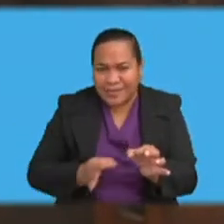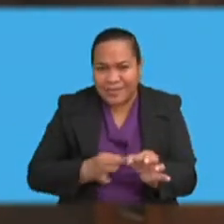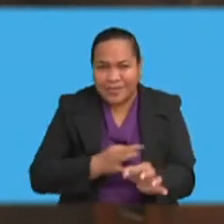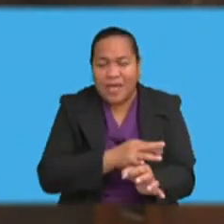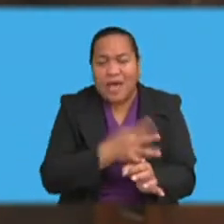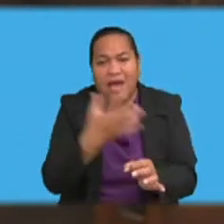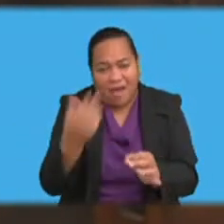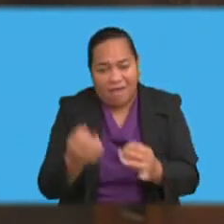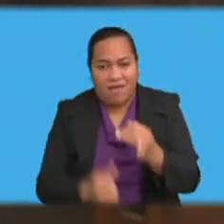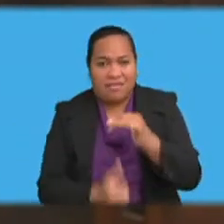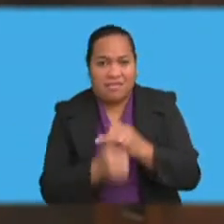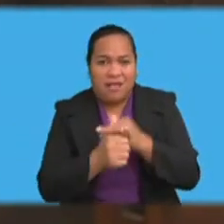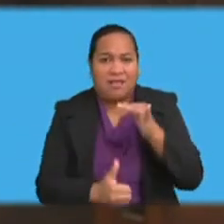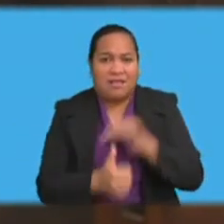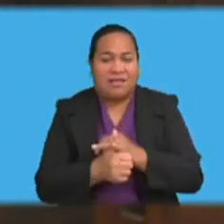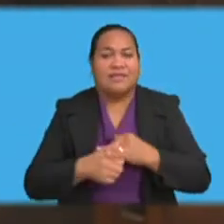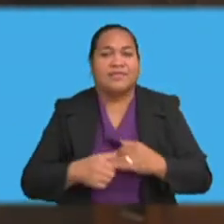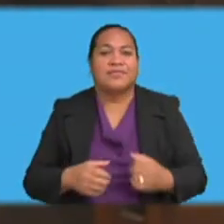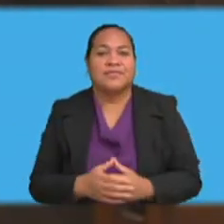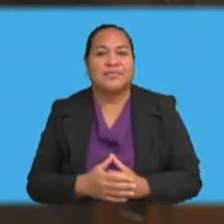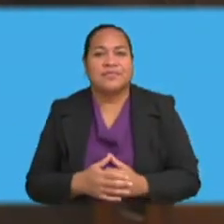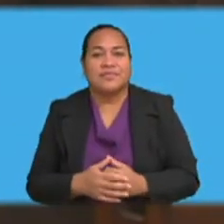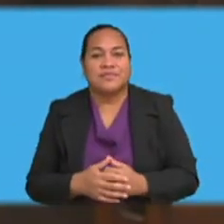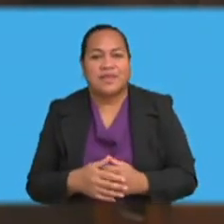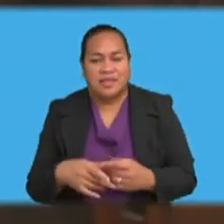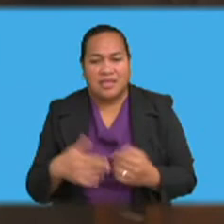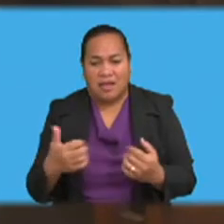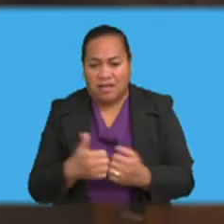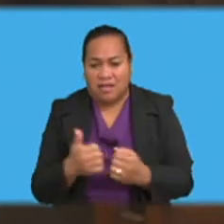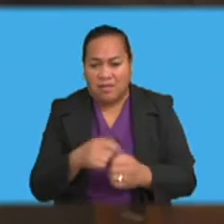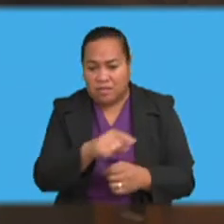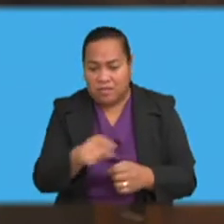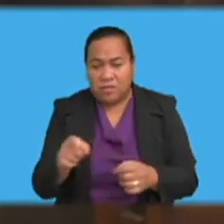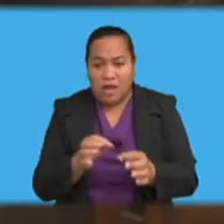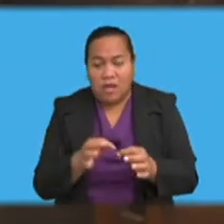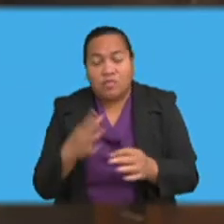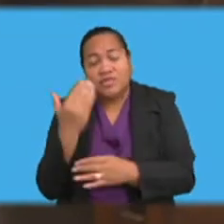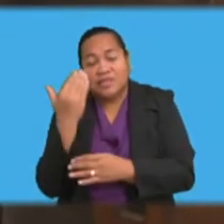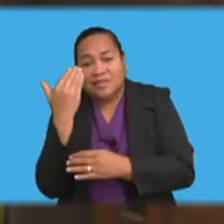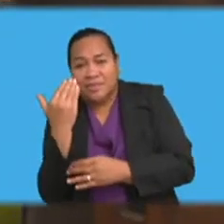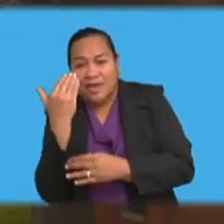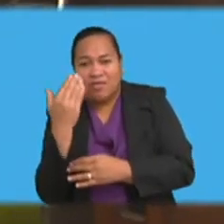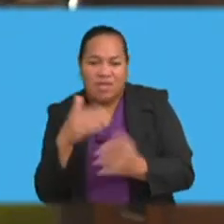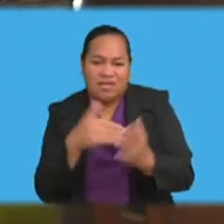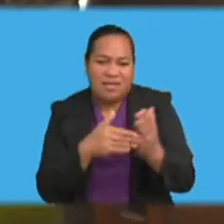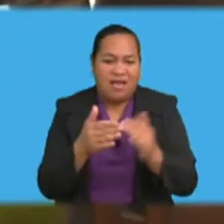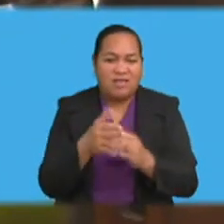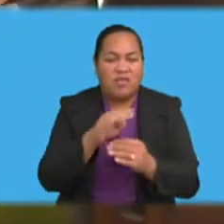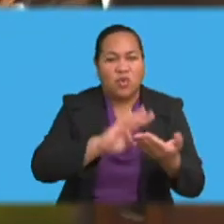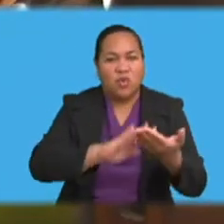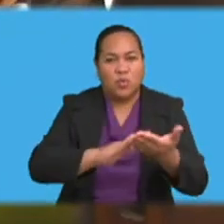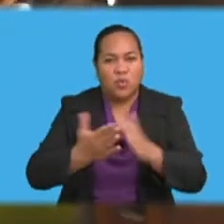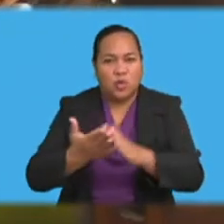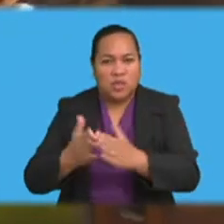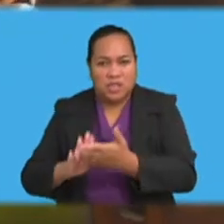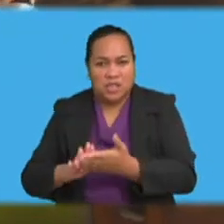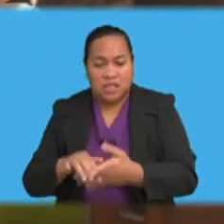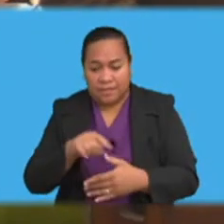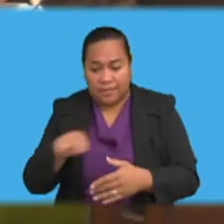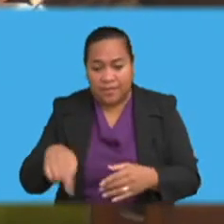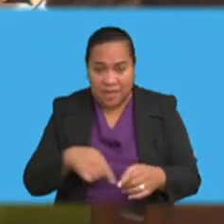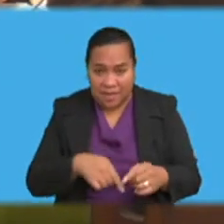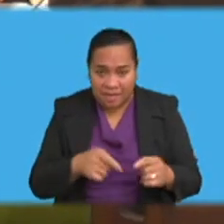free-to-air broadcasting services. The number of communal locations on an island will depend on the size of the communities. Madam Speaker, at this juncture,